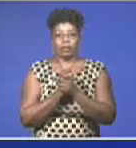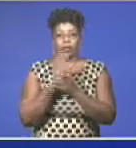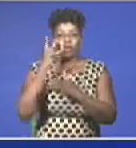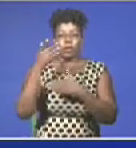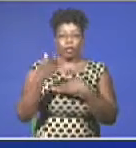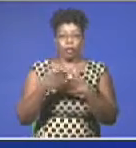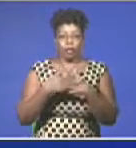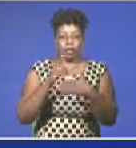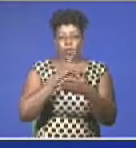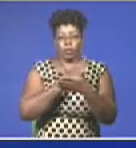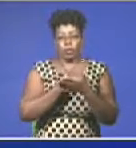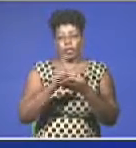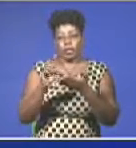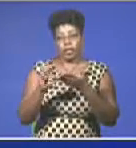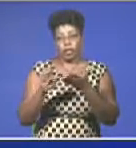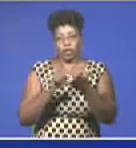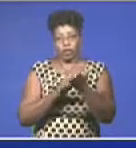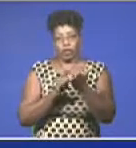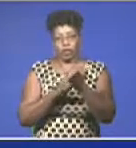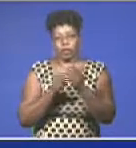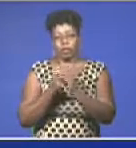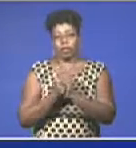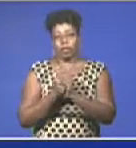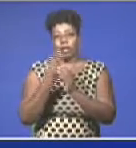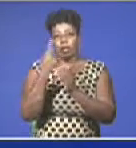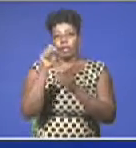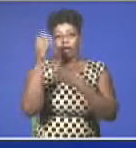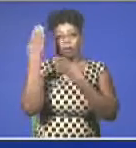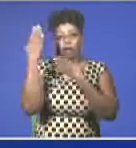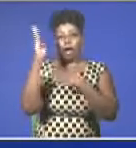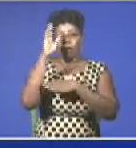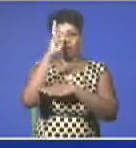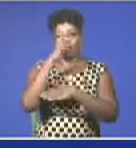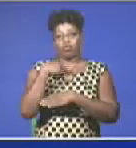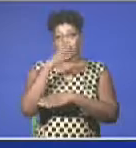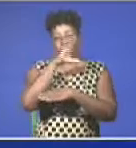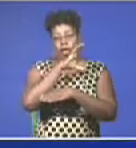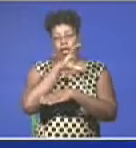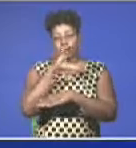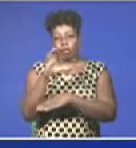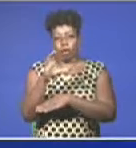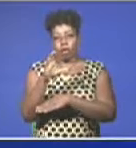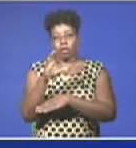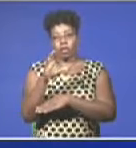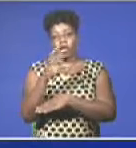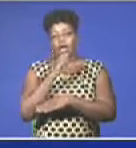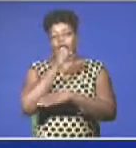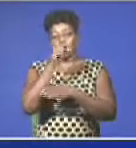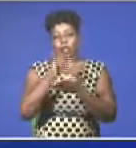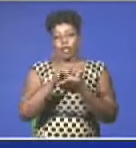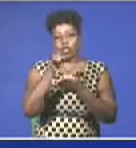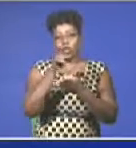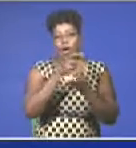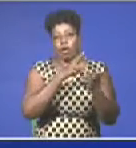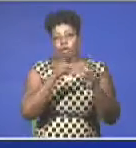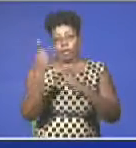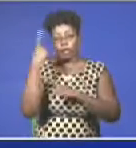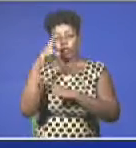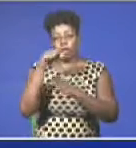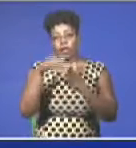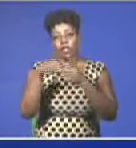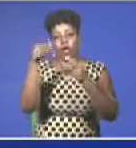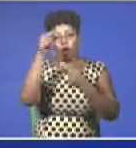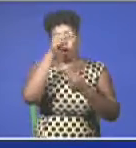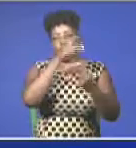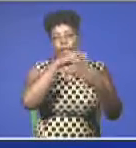Welcome back to the Weekend Edition. The Bahamas Red Cross is ensuring that you are prepared this hurricane season. In keeping pace with modern technology, the